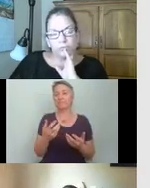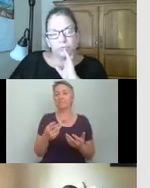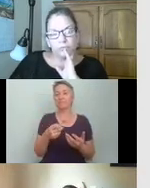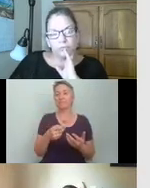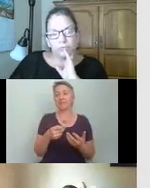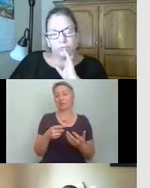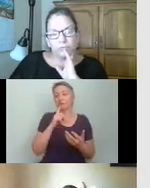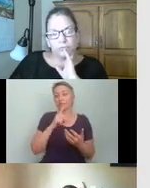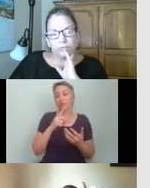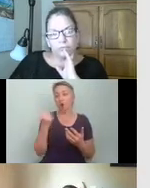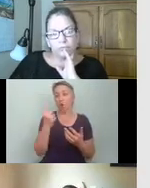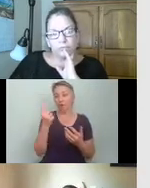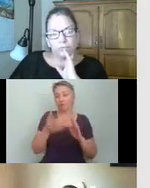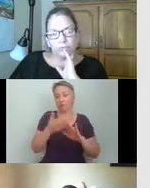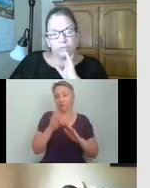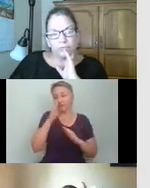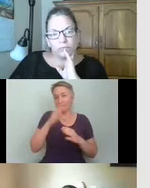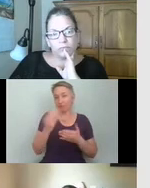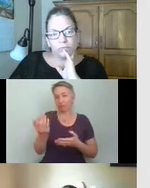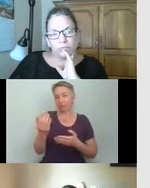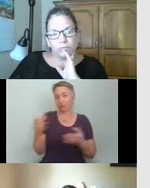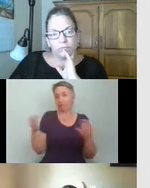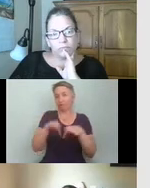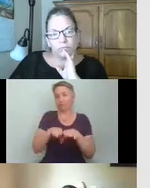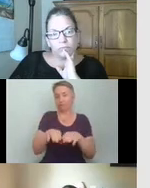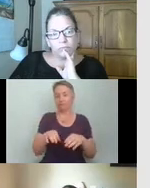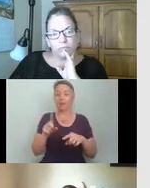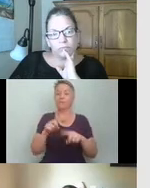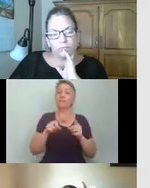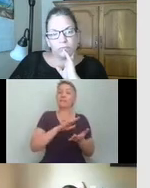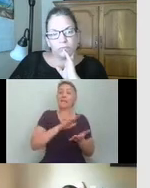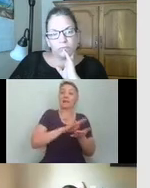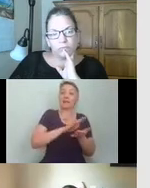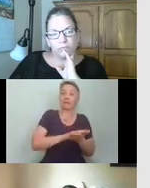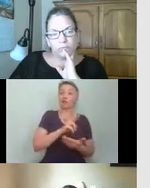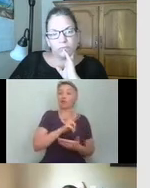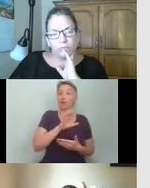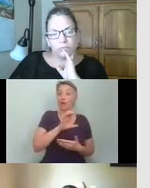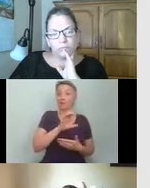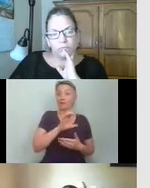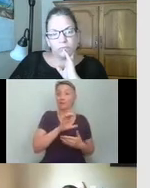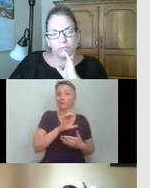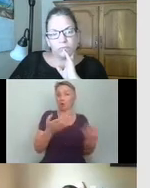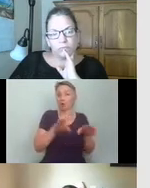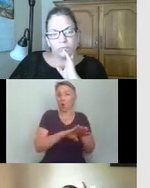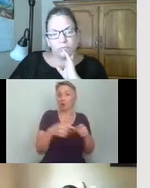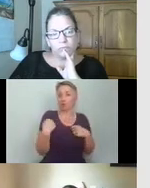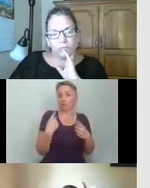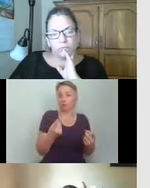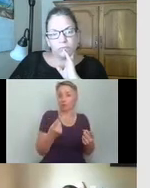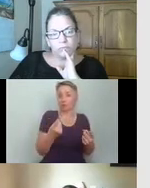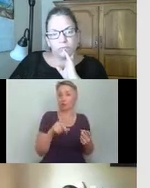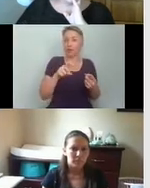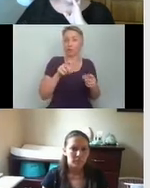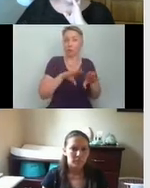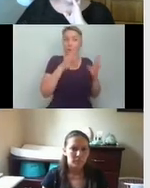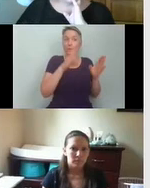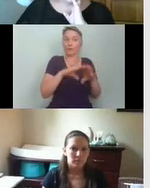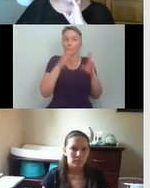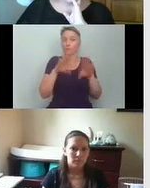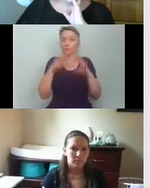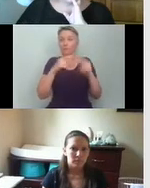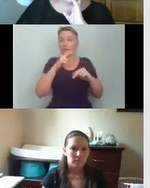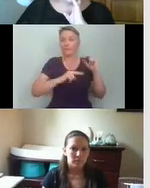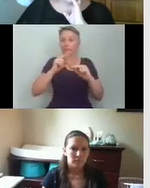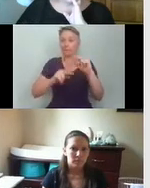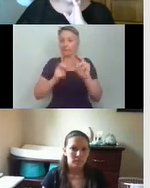completely fully functional, but the academic campuses have been closed down. So we have to reopen those buildings safely and